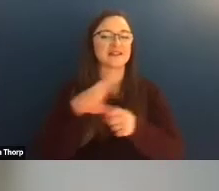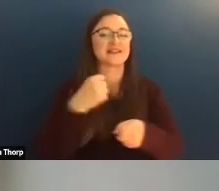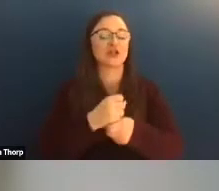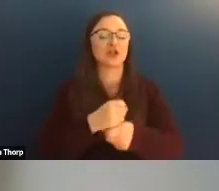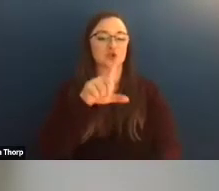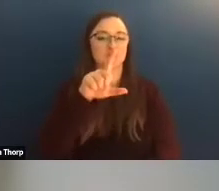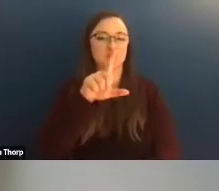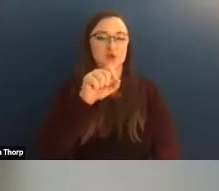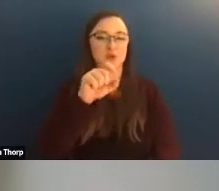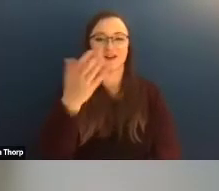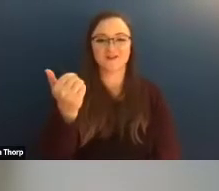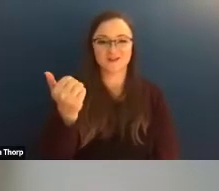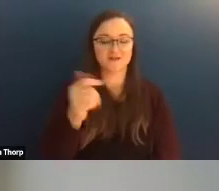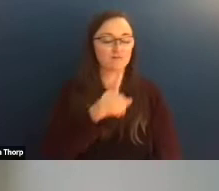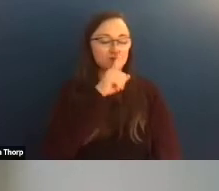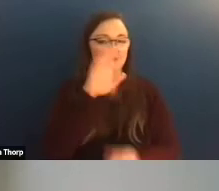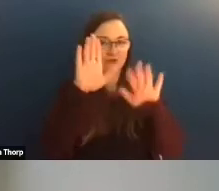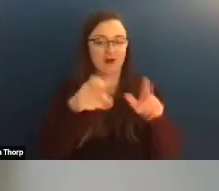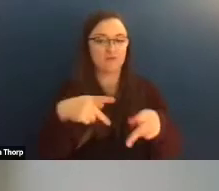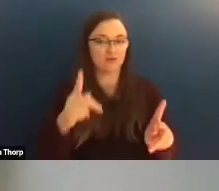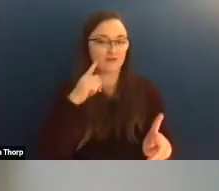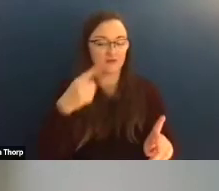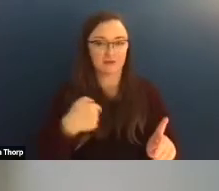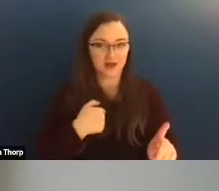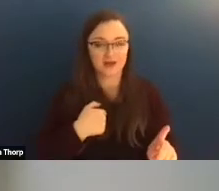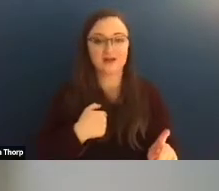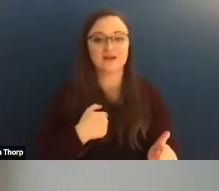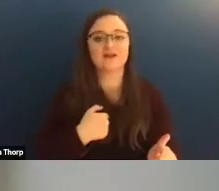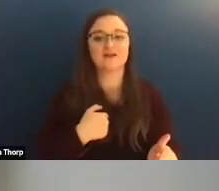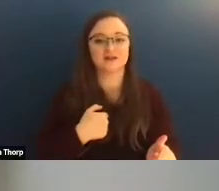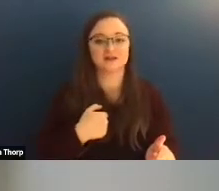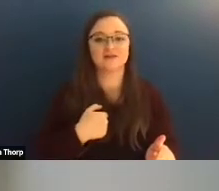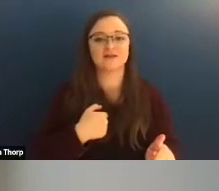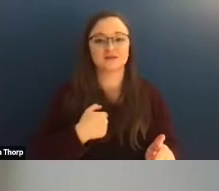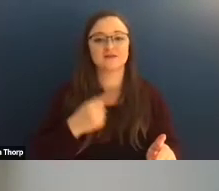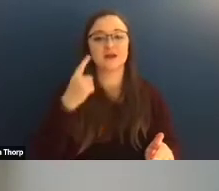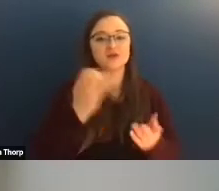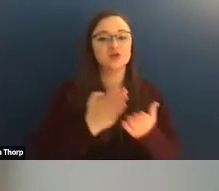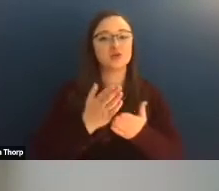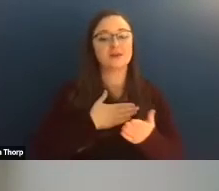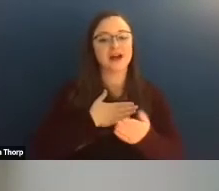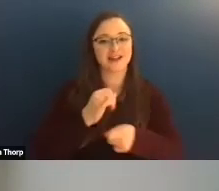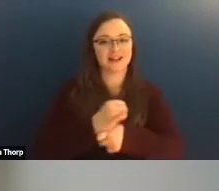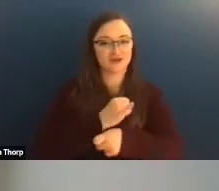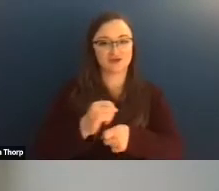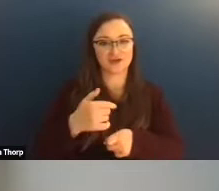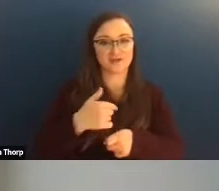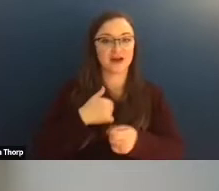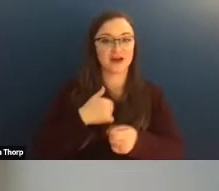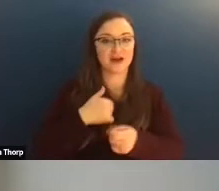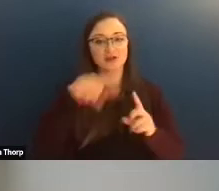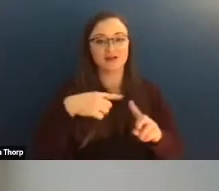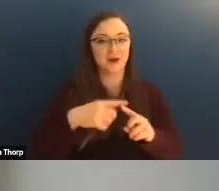2015. It was a great opportunity for me because through my internship, first of all, I learned about